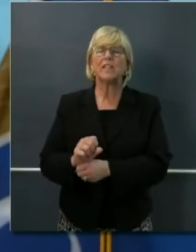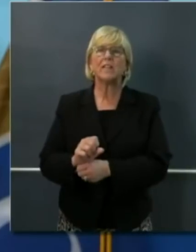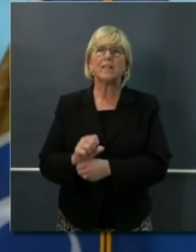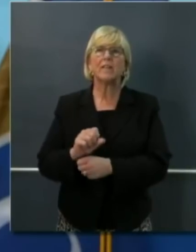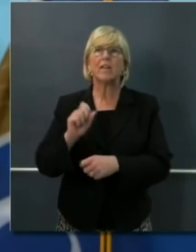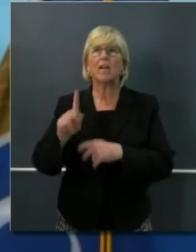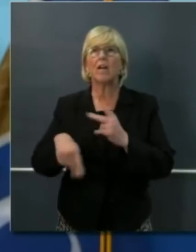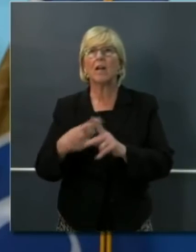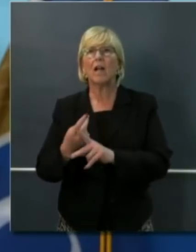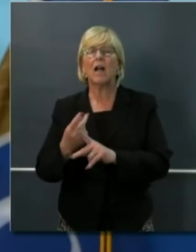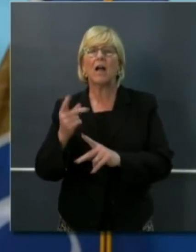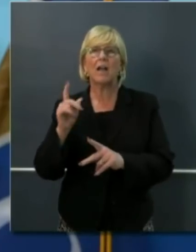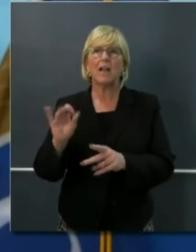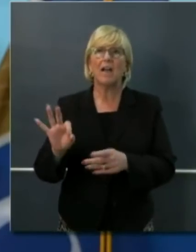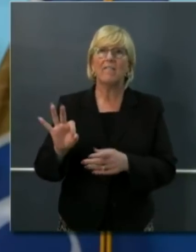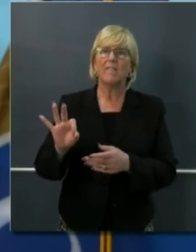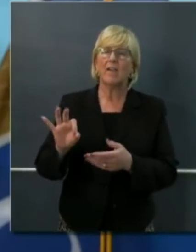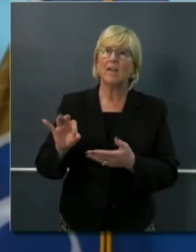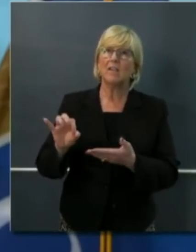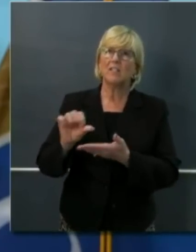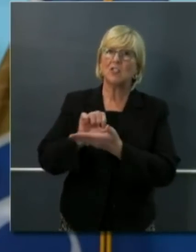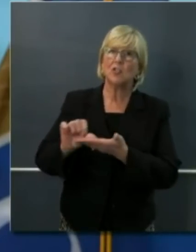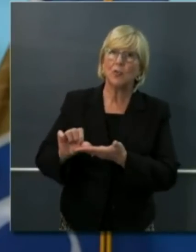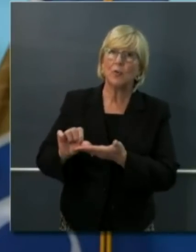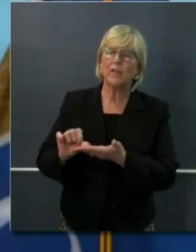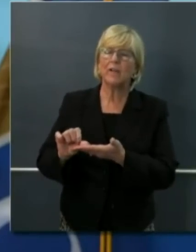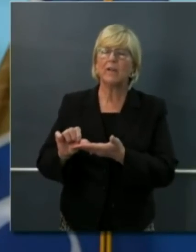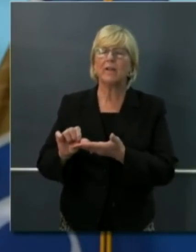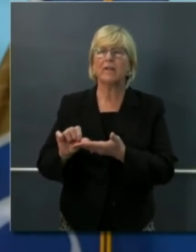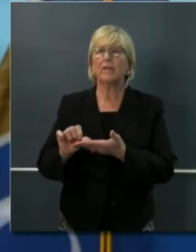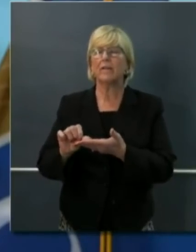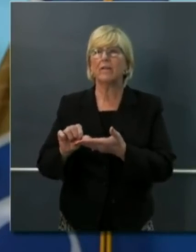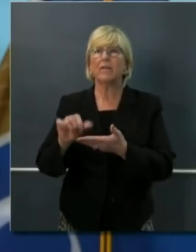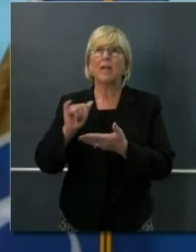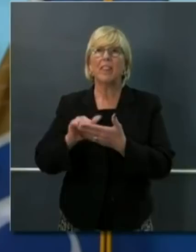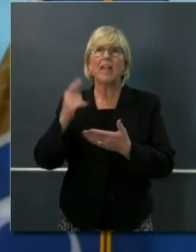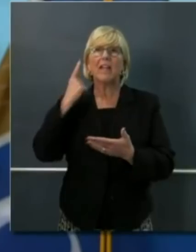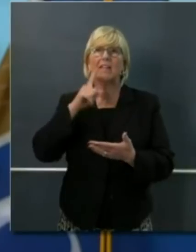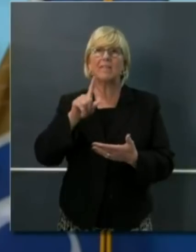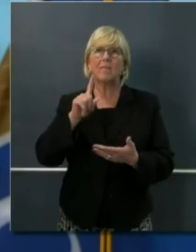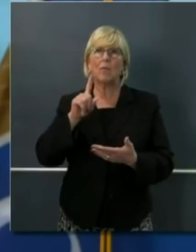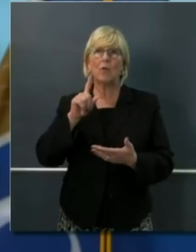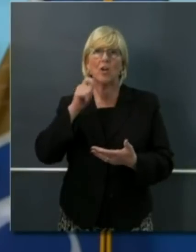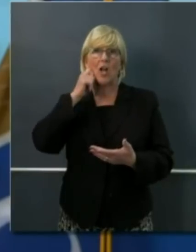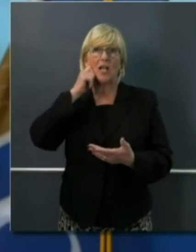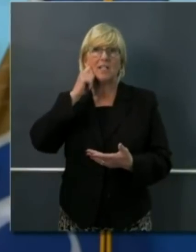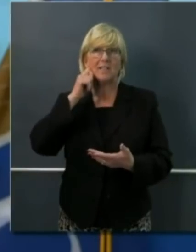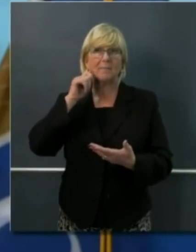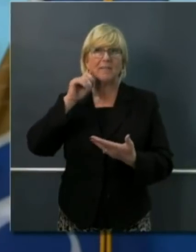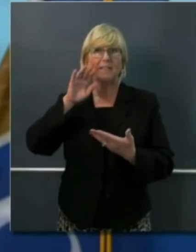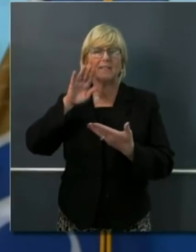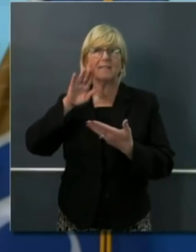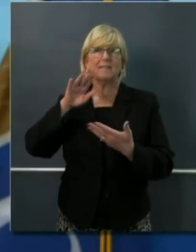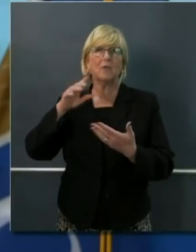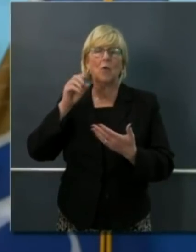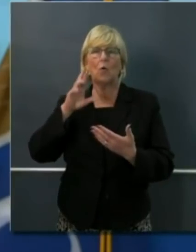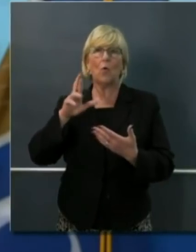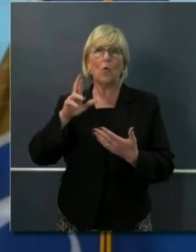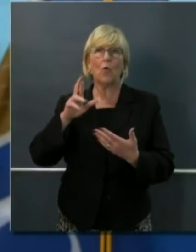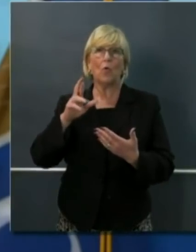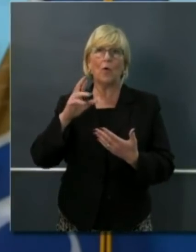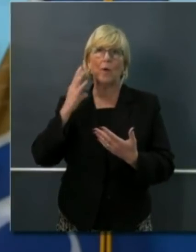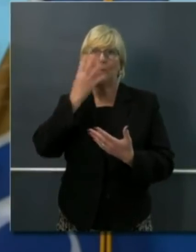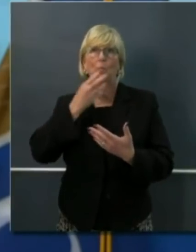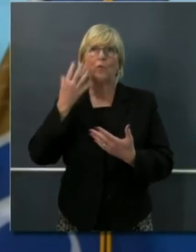surgeries, though there is a cosmetic component to any major surgery, and that should be afforded under a scheduled surgery just for